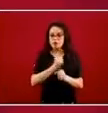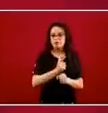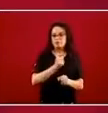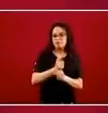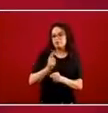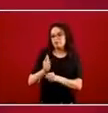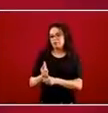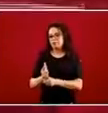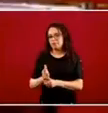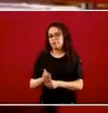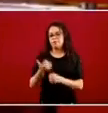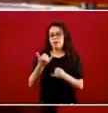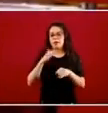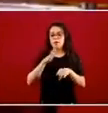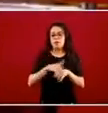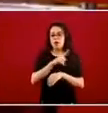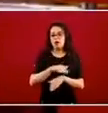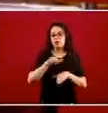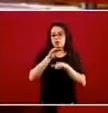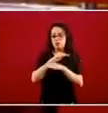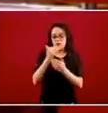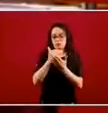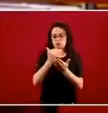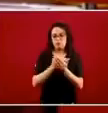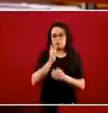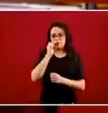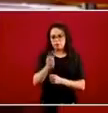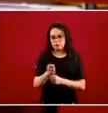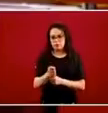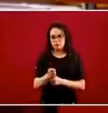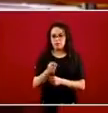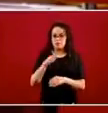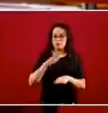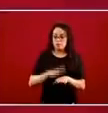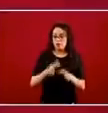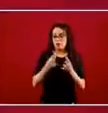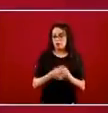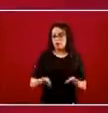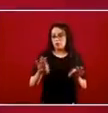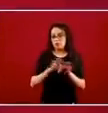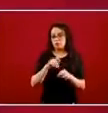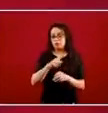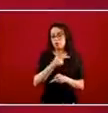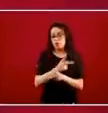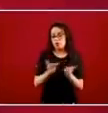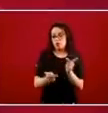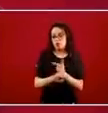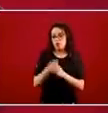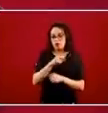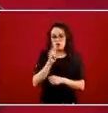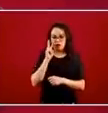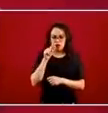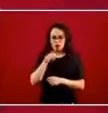products. They have a very elaborate strategy of selection, and